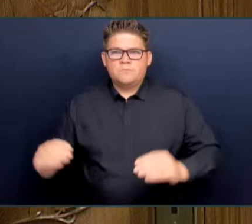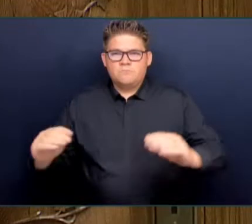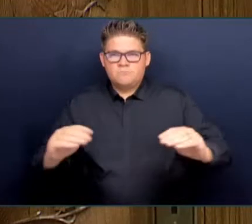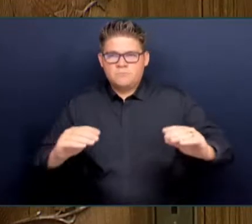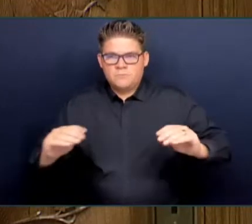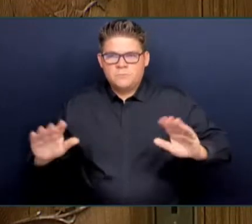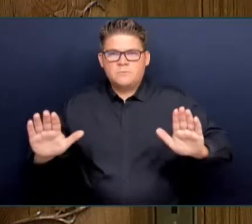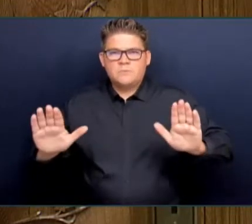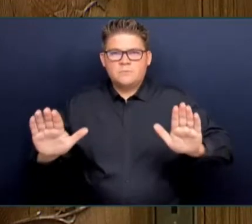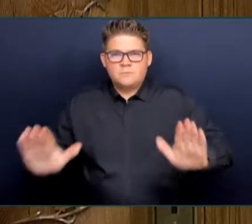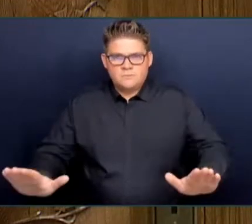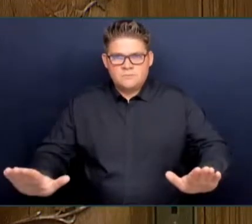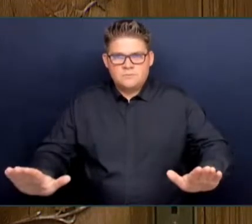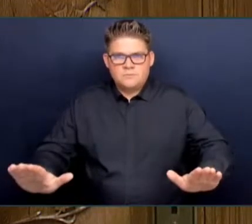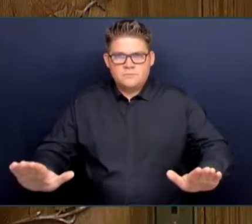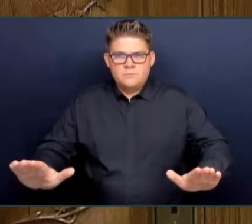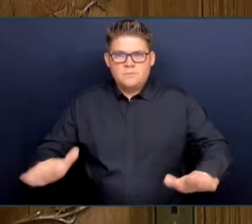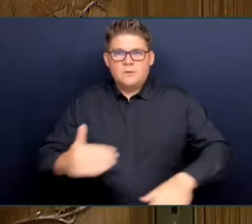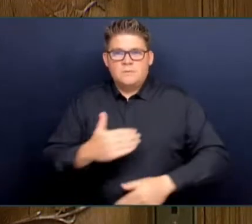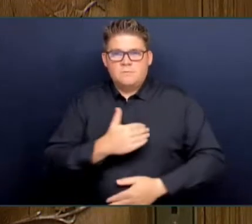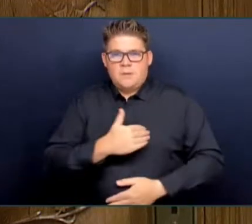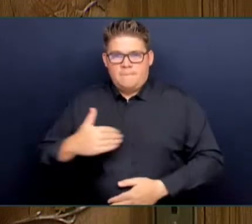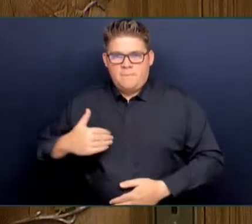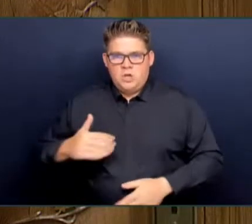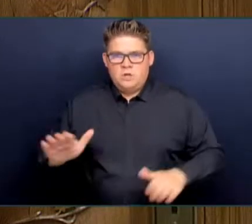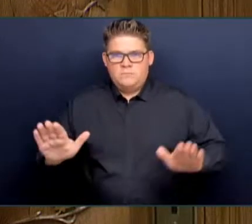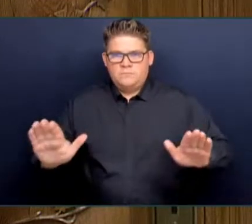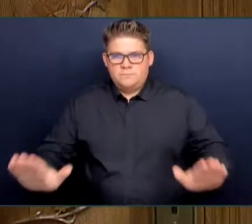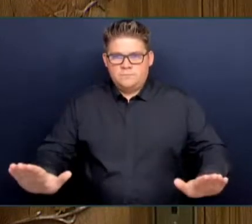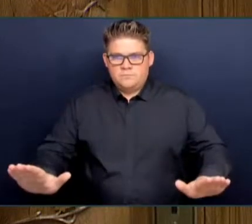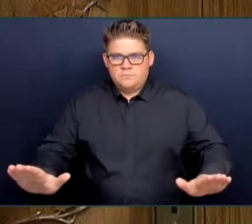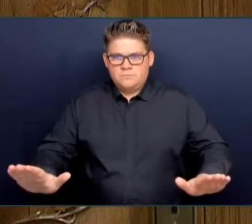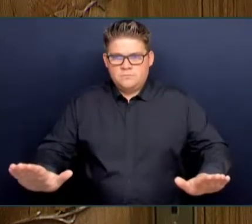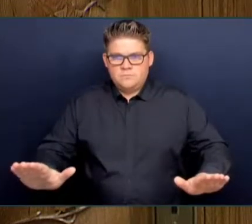Members, are you interested in the answer?